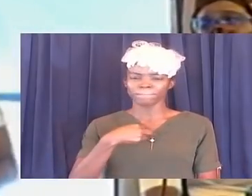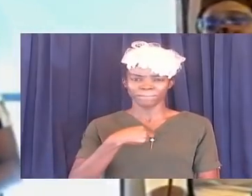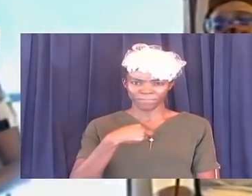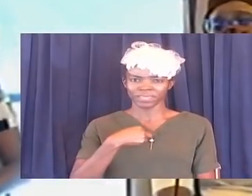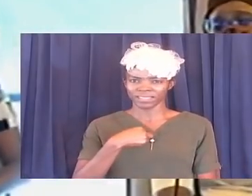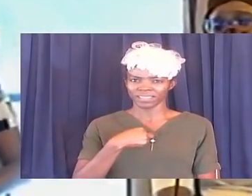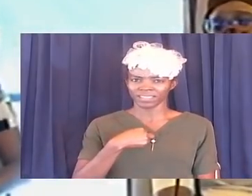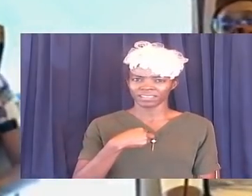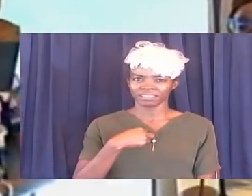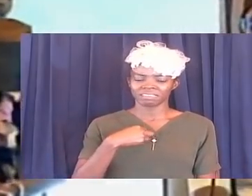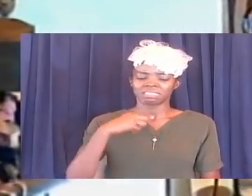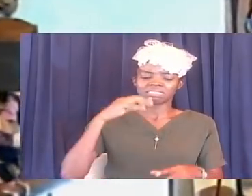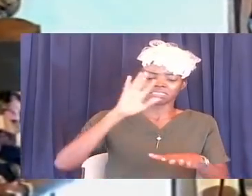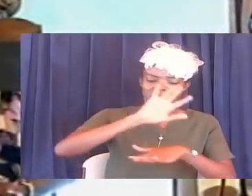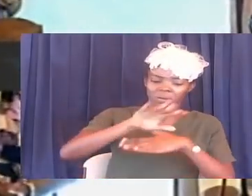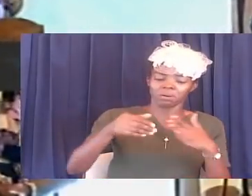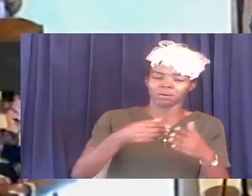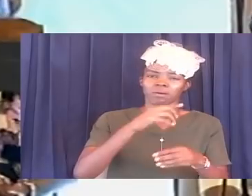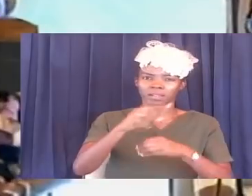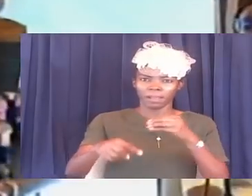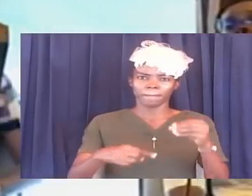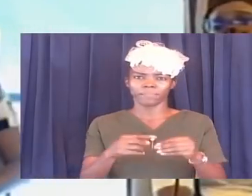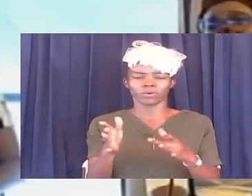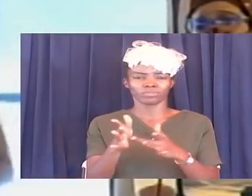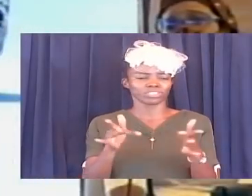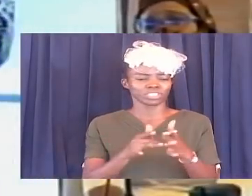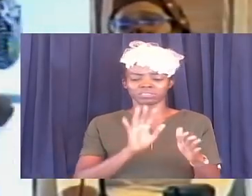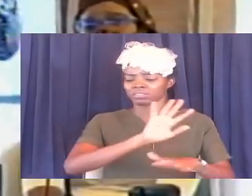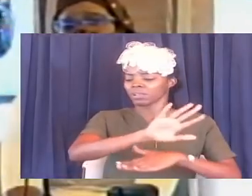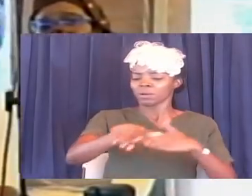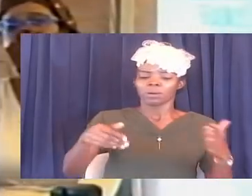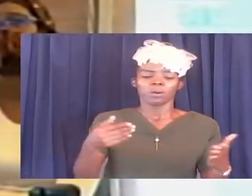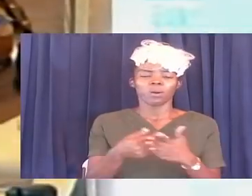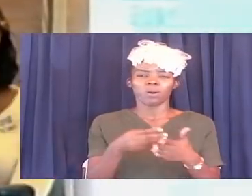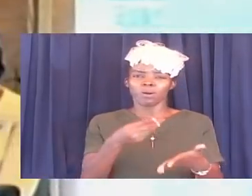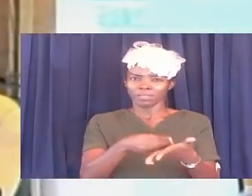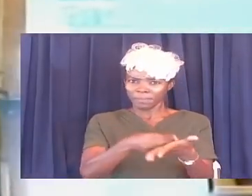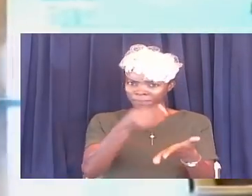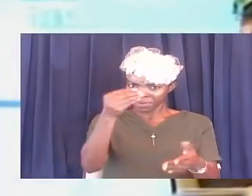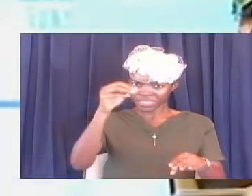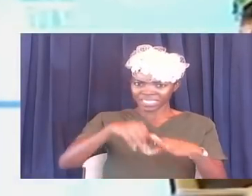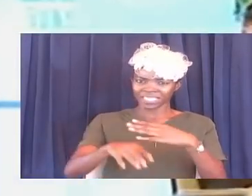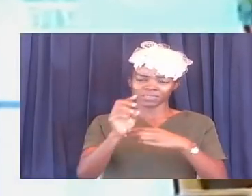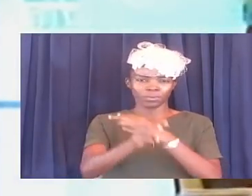All the money in the world can't pay for your soul. You never even deserve it.